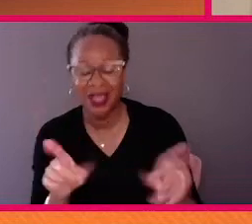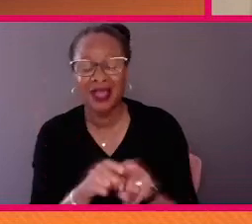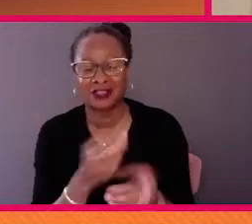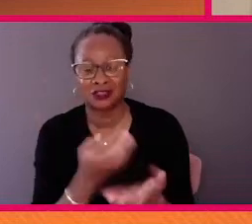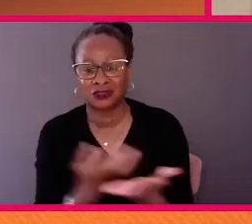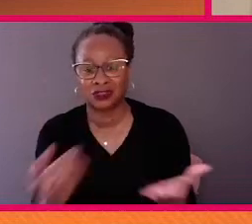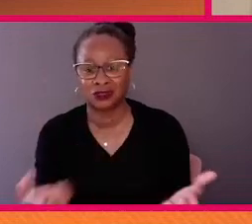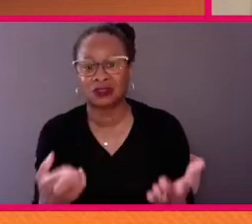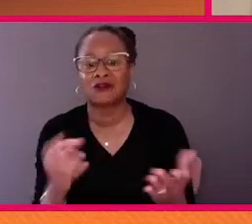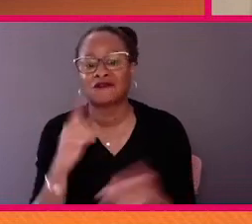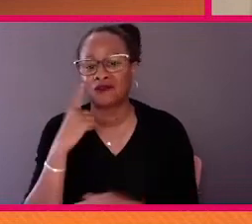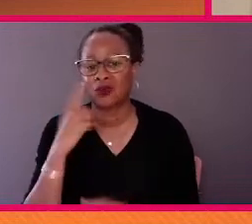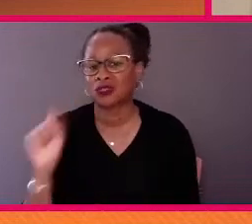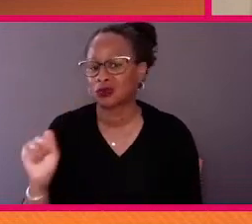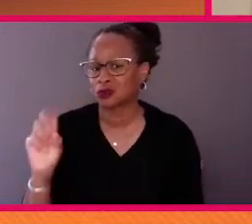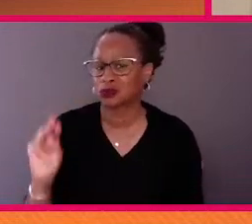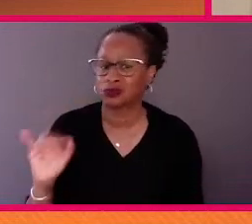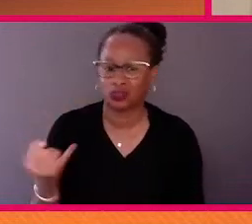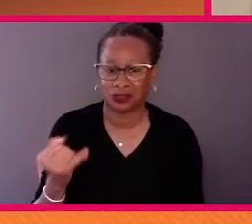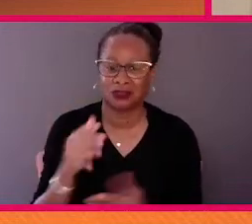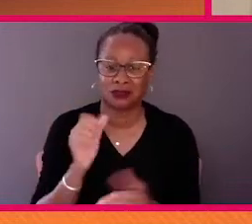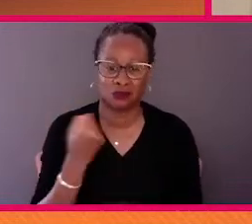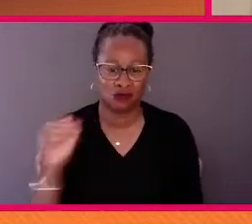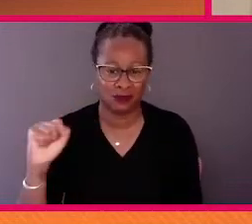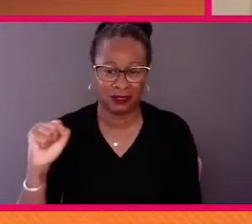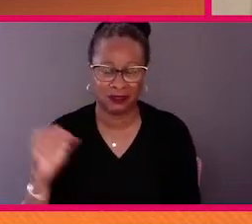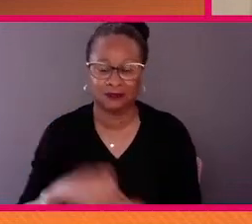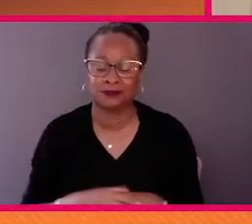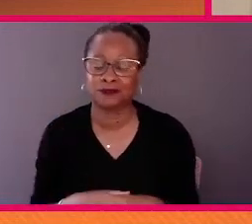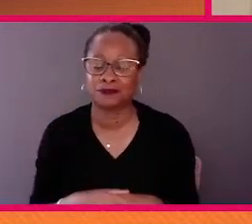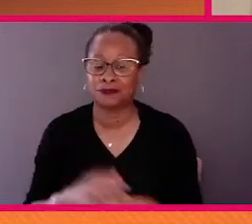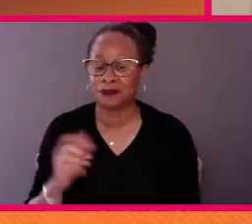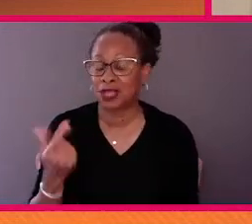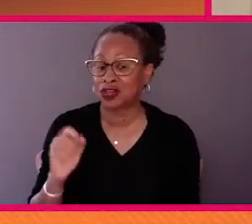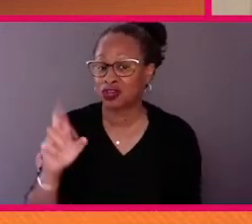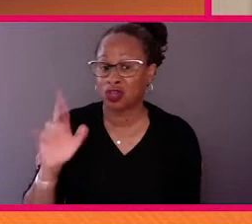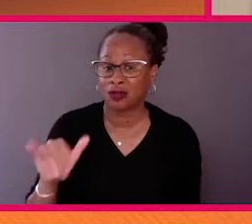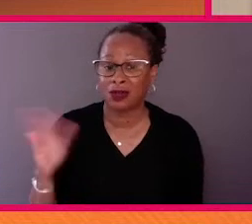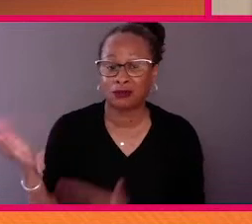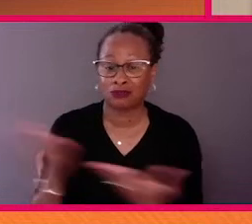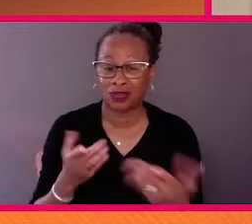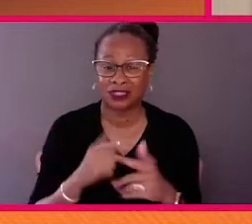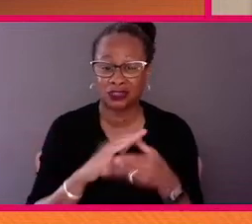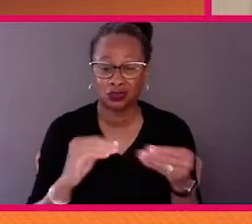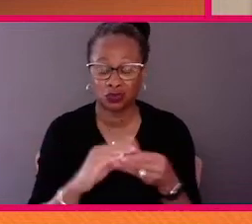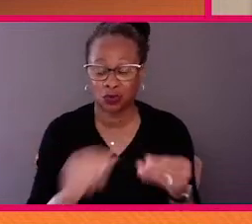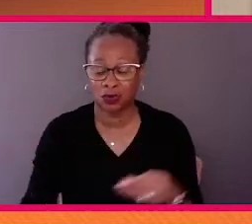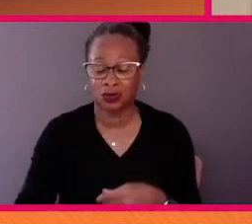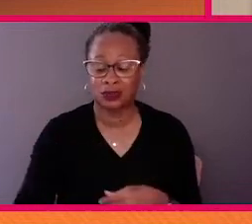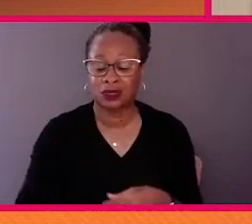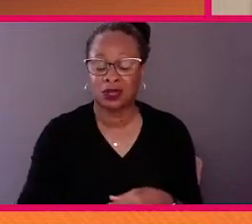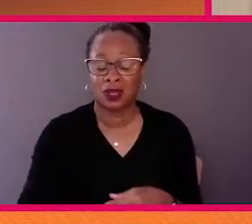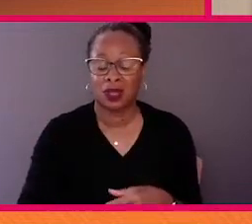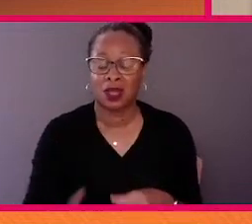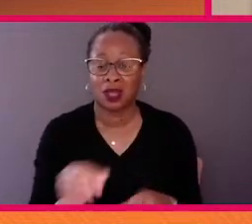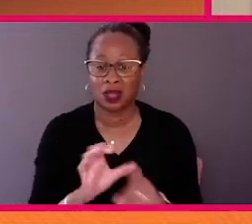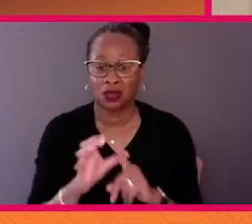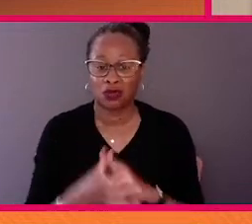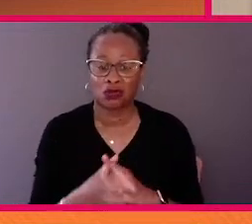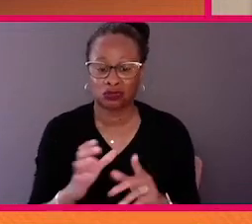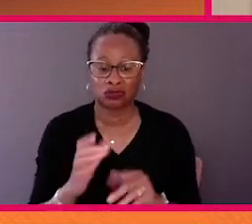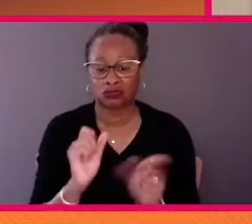movements. Gerry brings into the field of narrative shift and cultural change a background in community